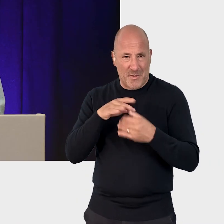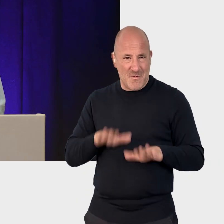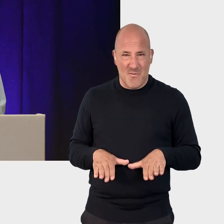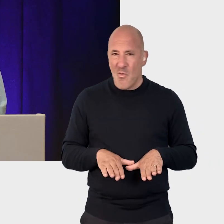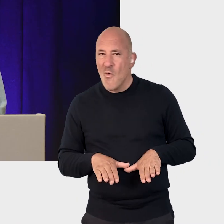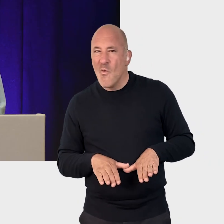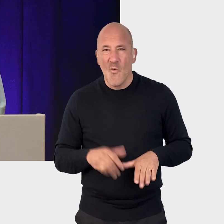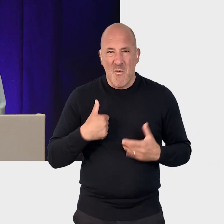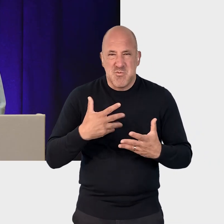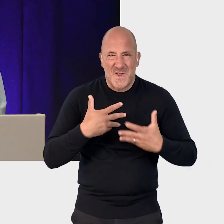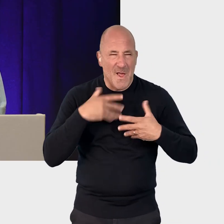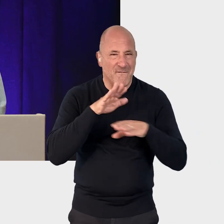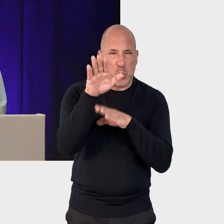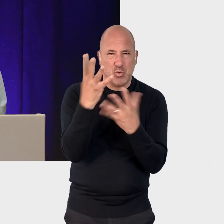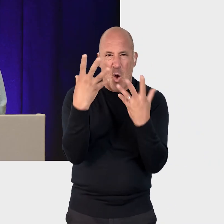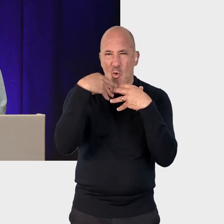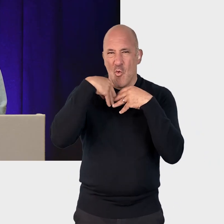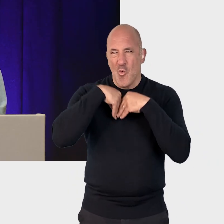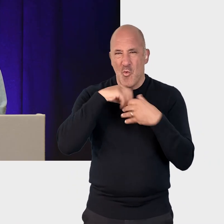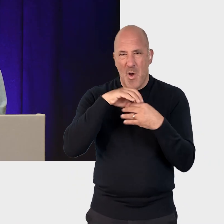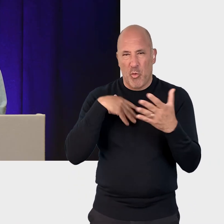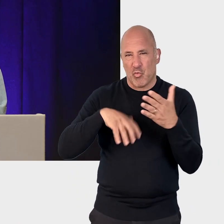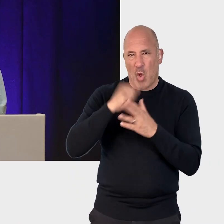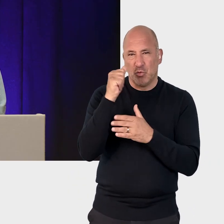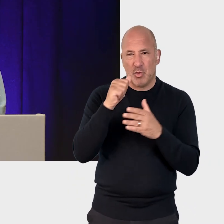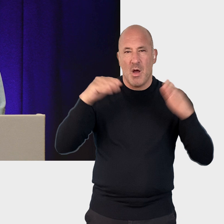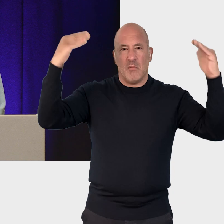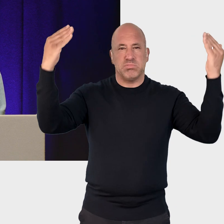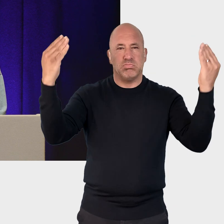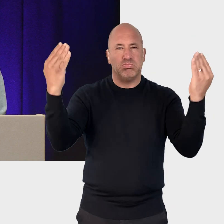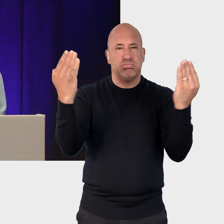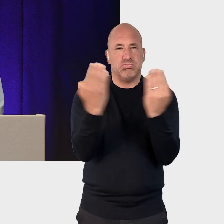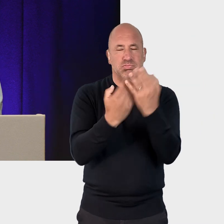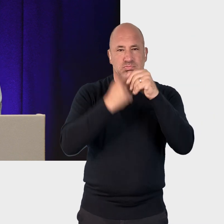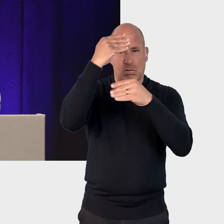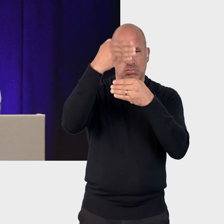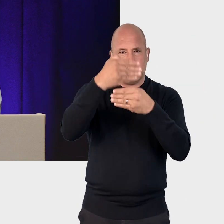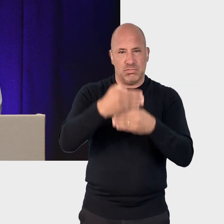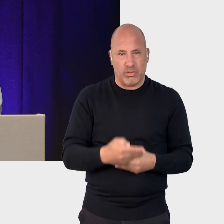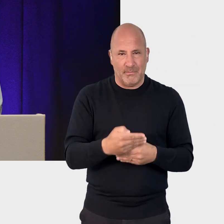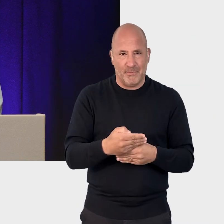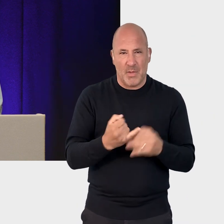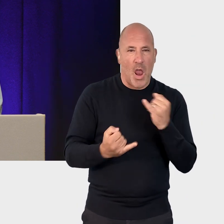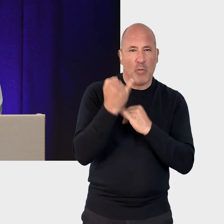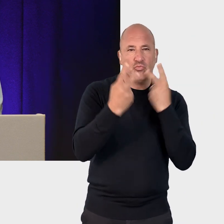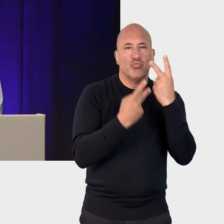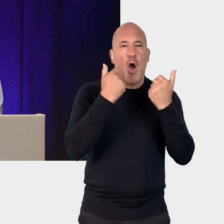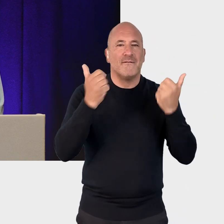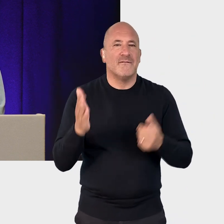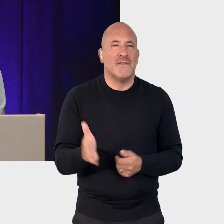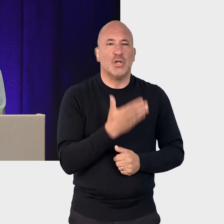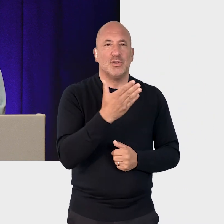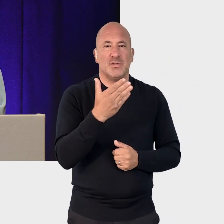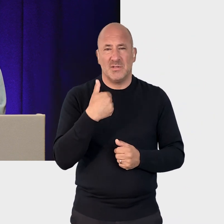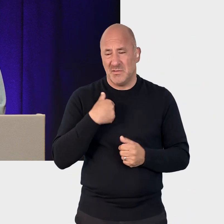this stage we are looped, our feet on fire. We choose to breathe the future that binds our cultures. When the